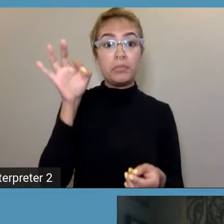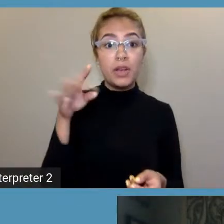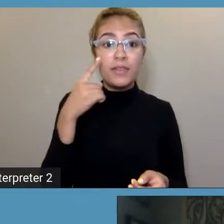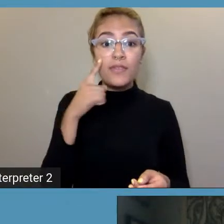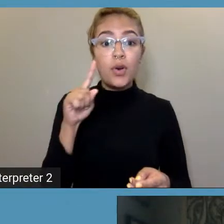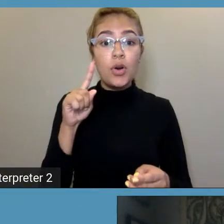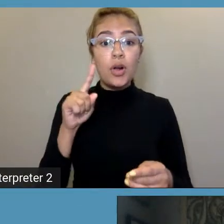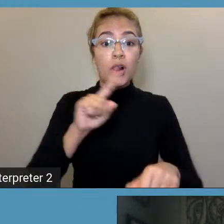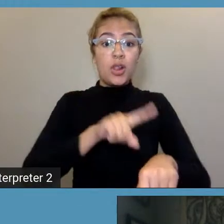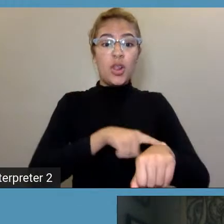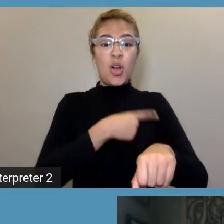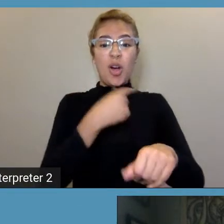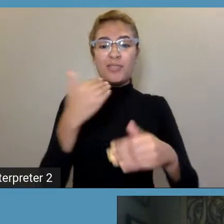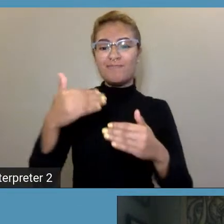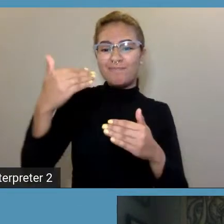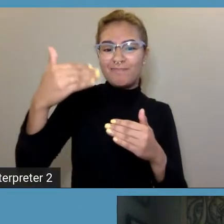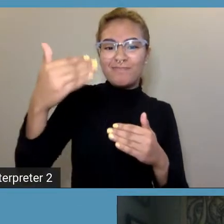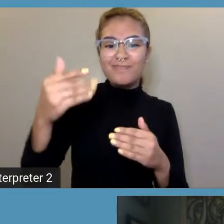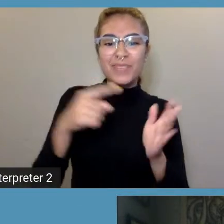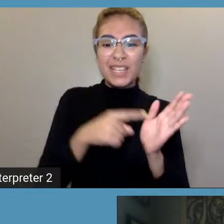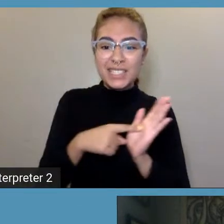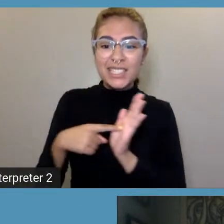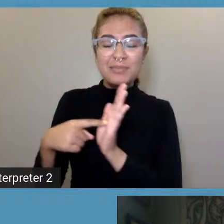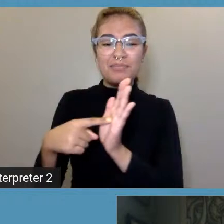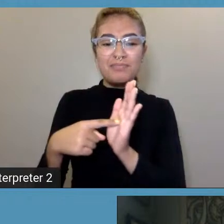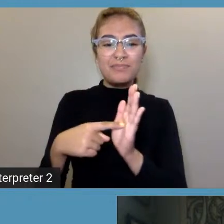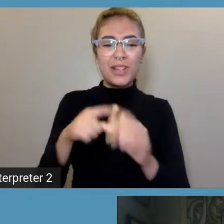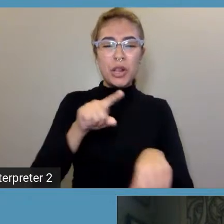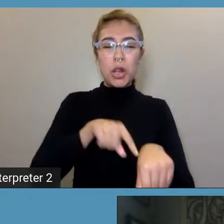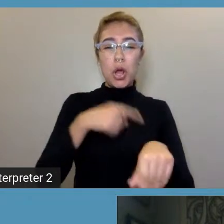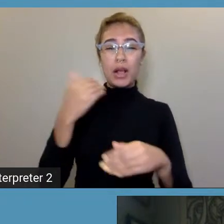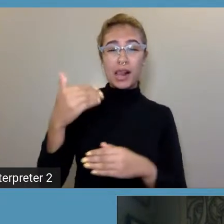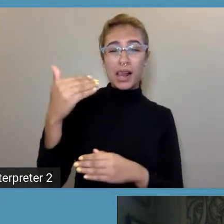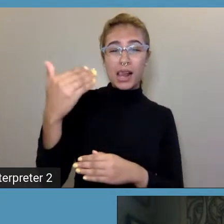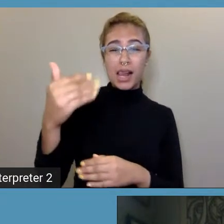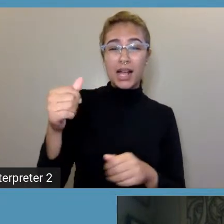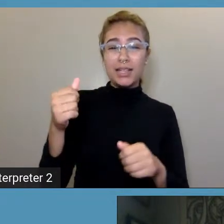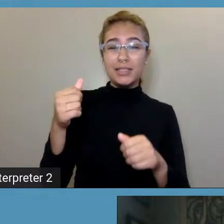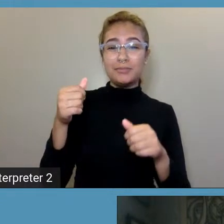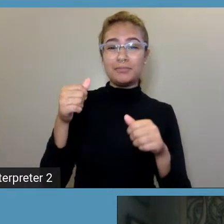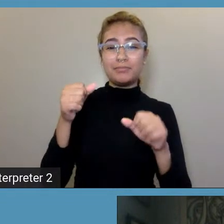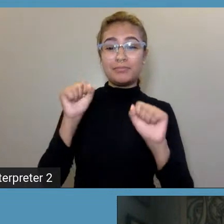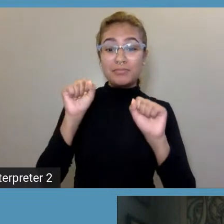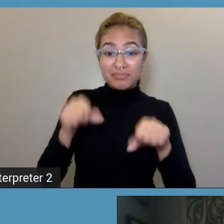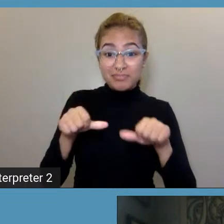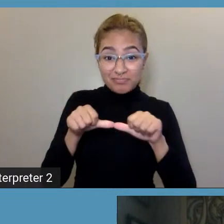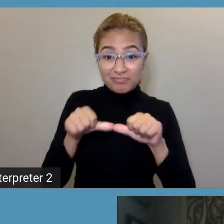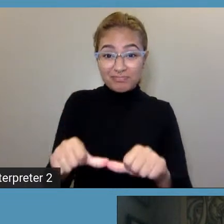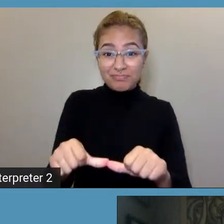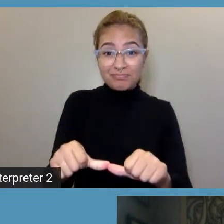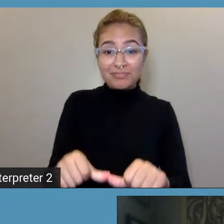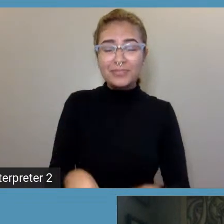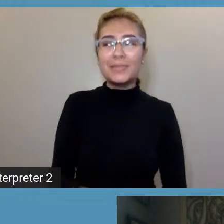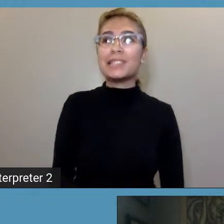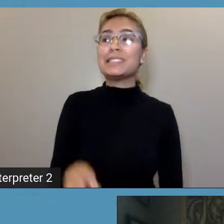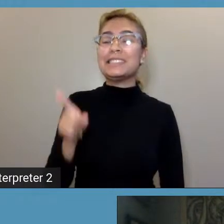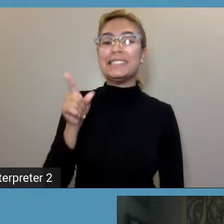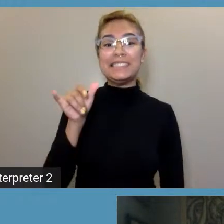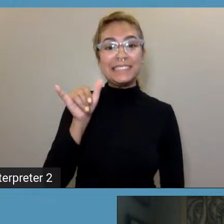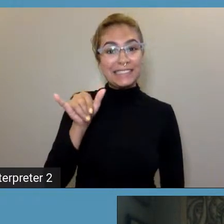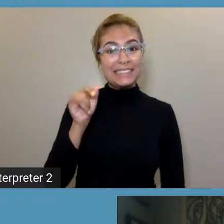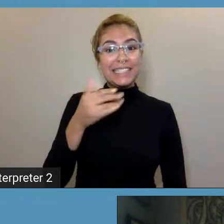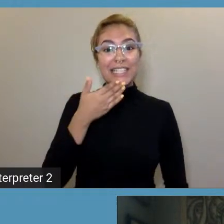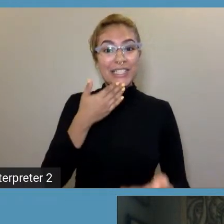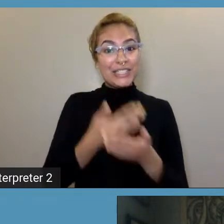exhibit and content longevity or preservation? Oh my God, that's such a good question. I